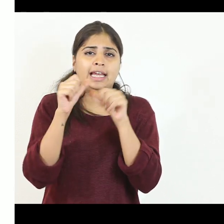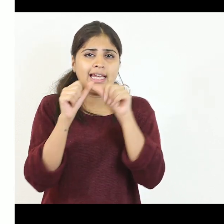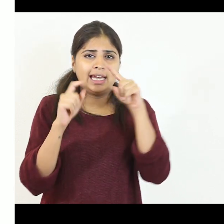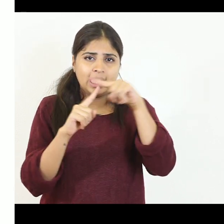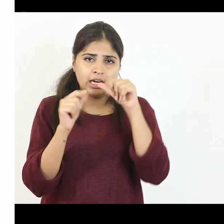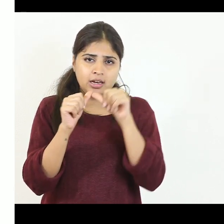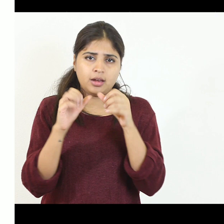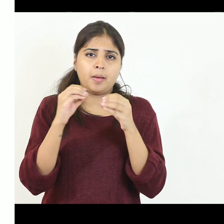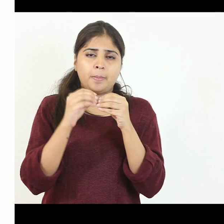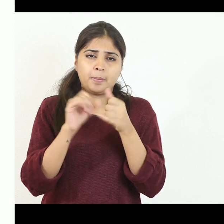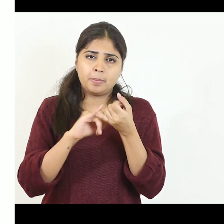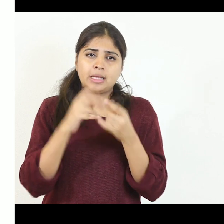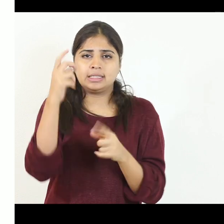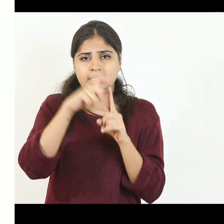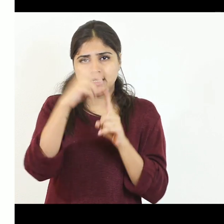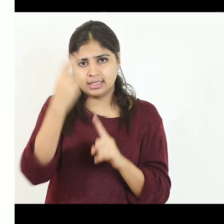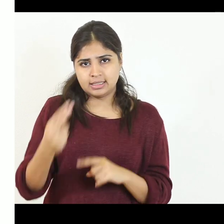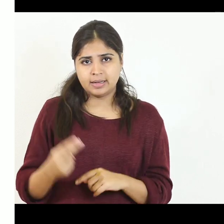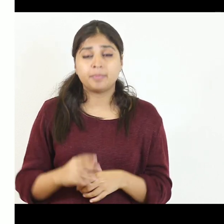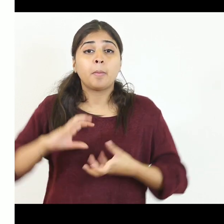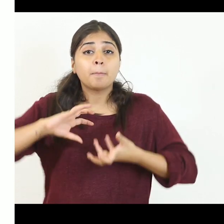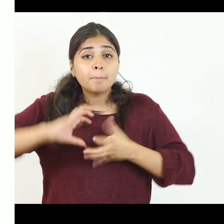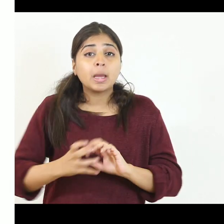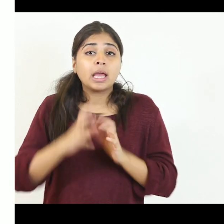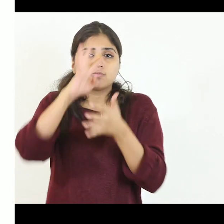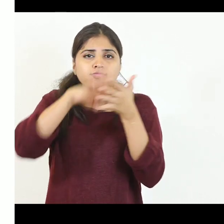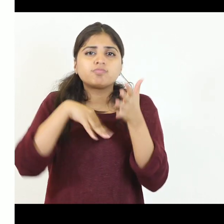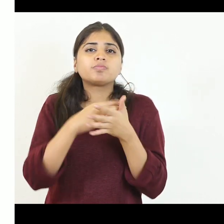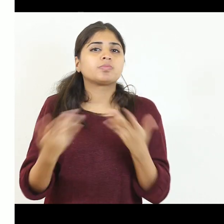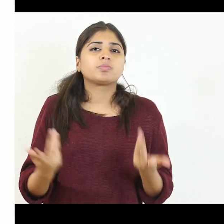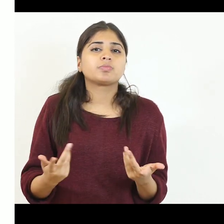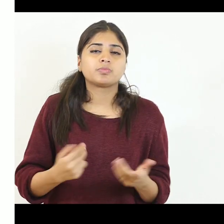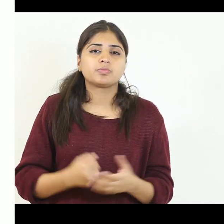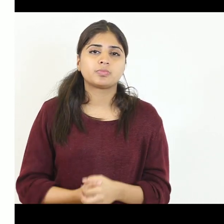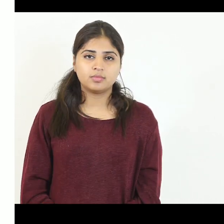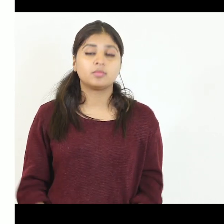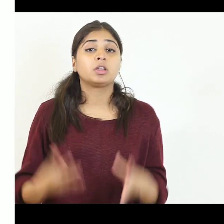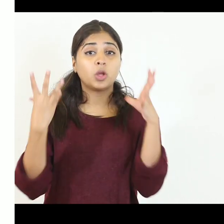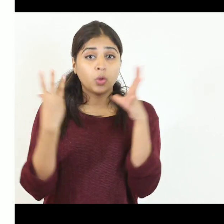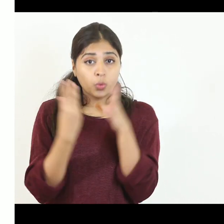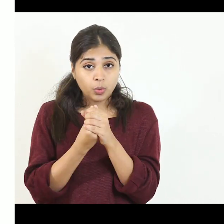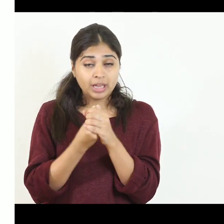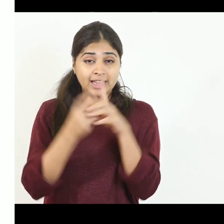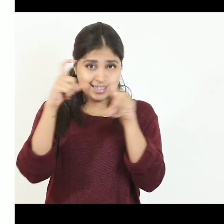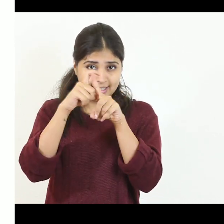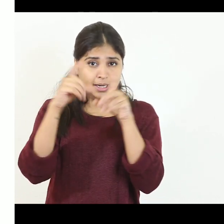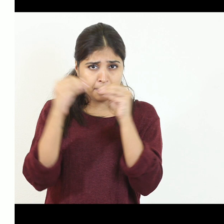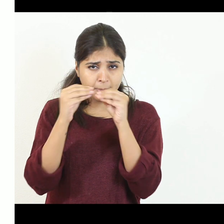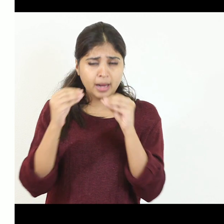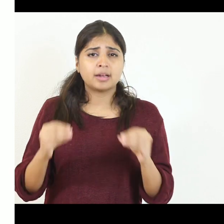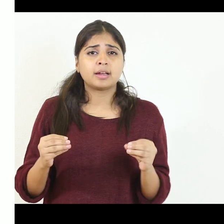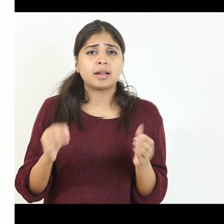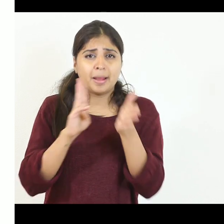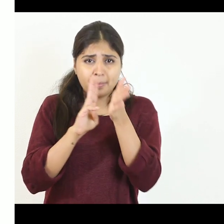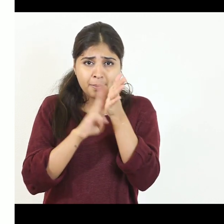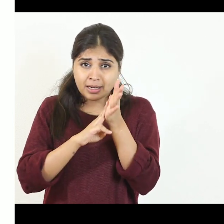Creating a database. With database management systems, many tasks can be done either via